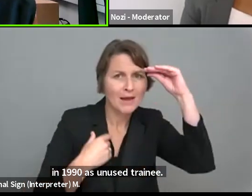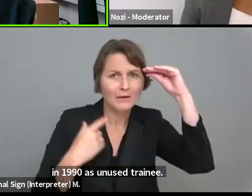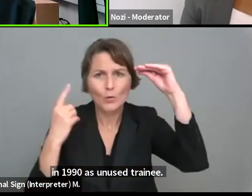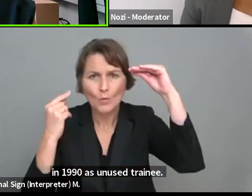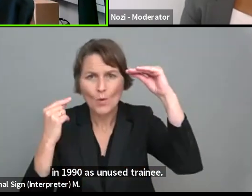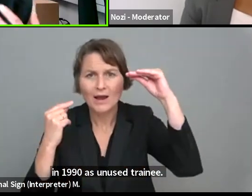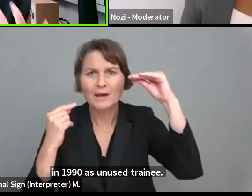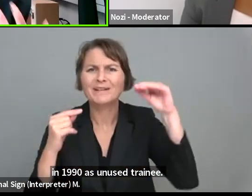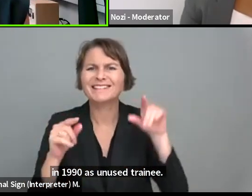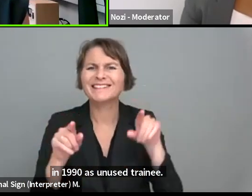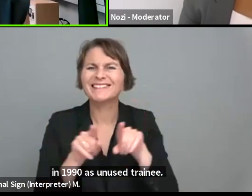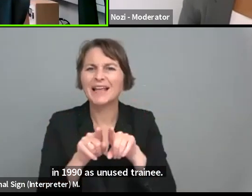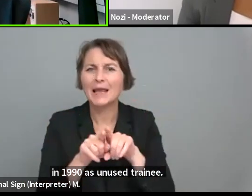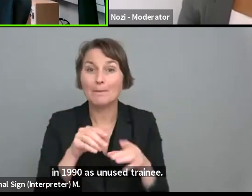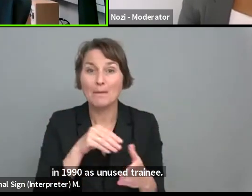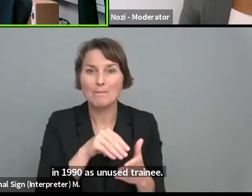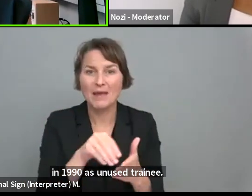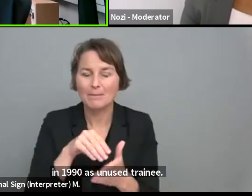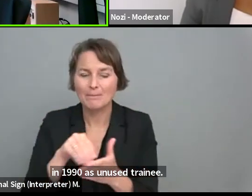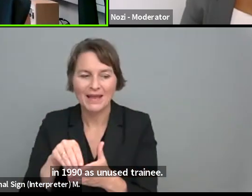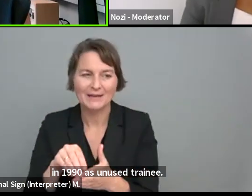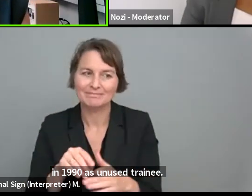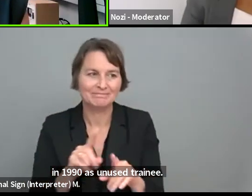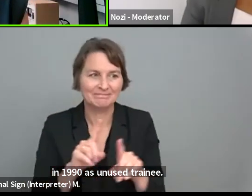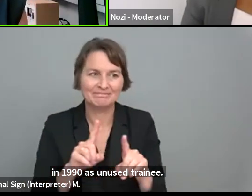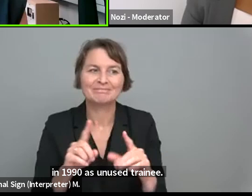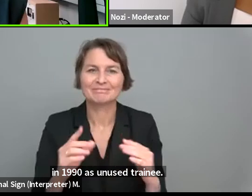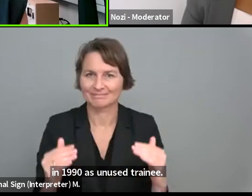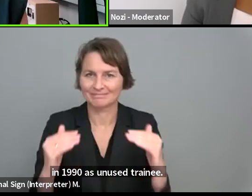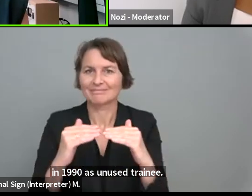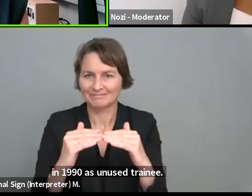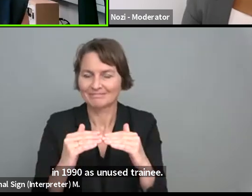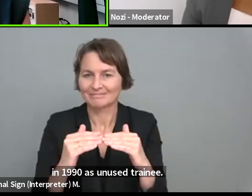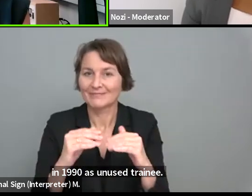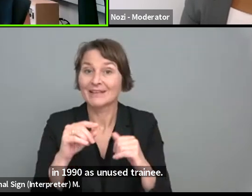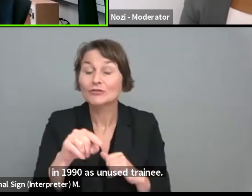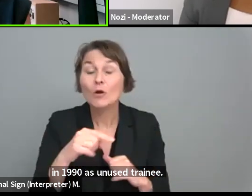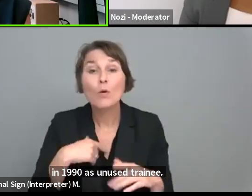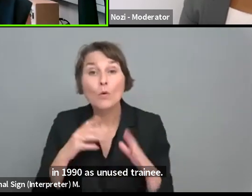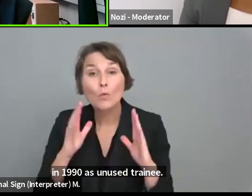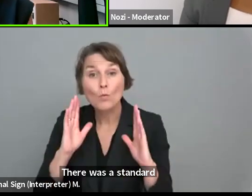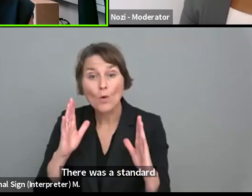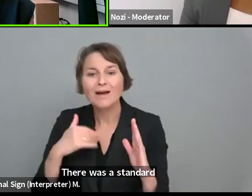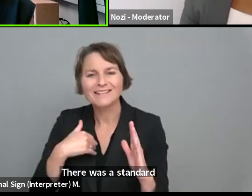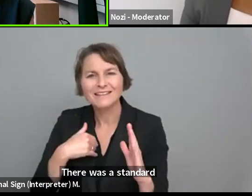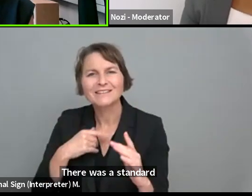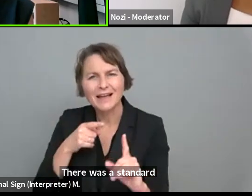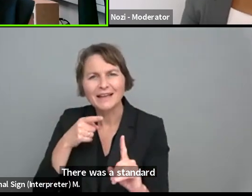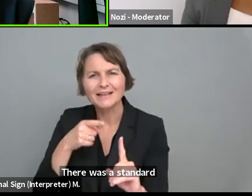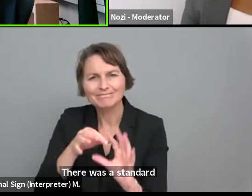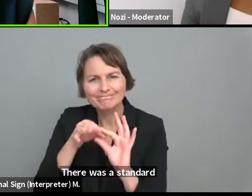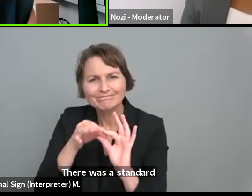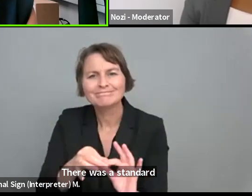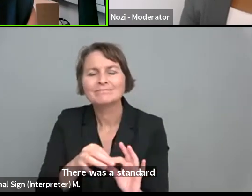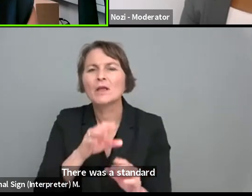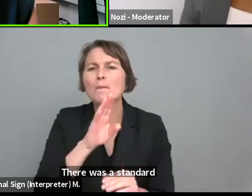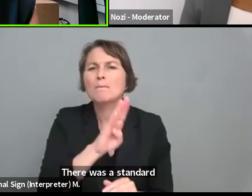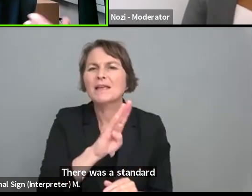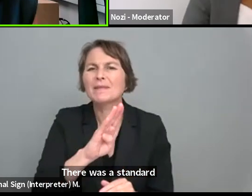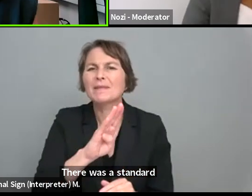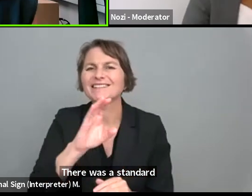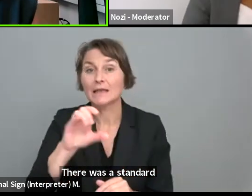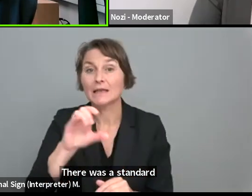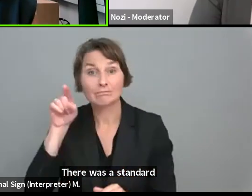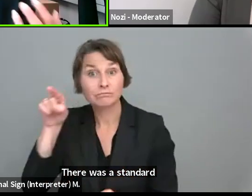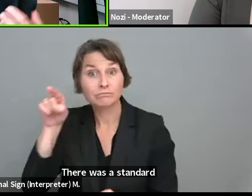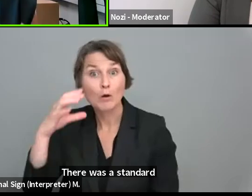rate for the job, which is what I passionately believe there should be, especially when the BBC is a public service employee. And